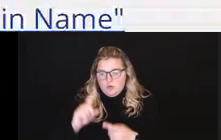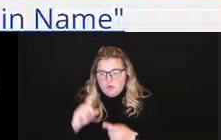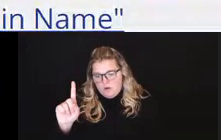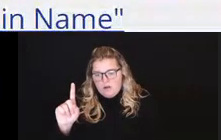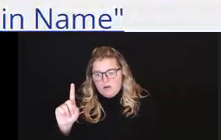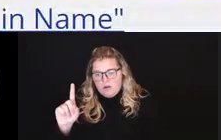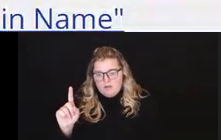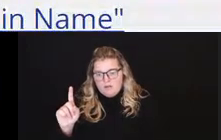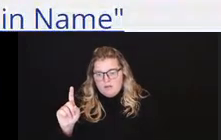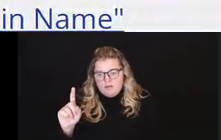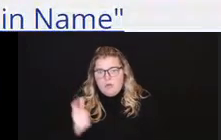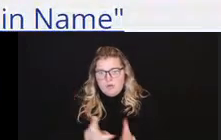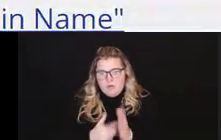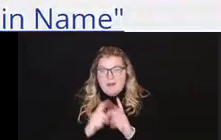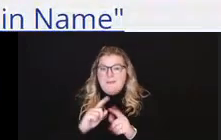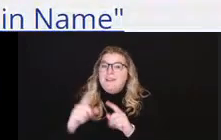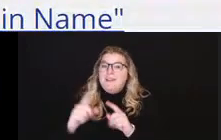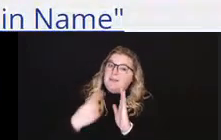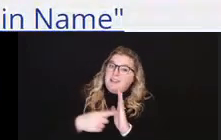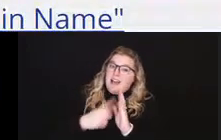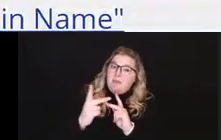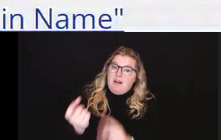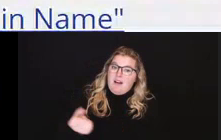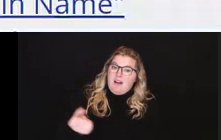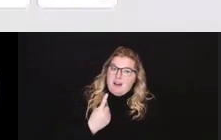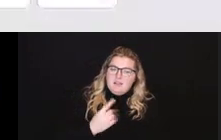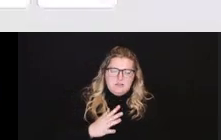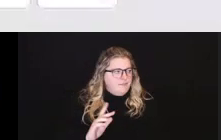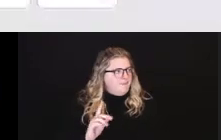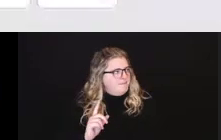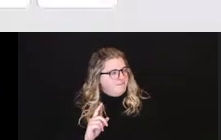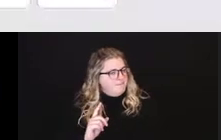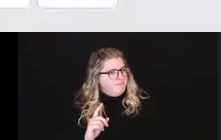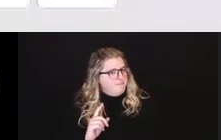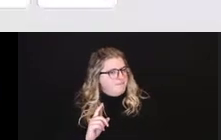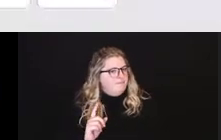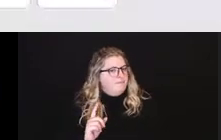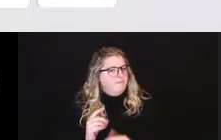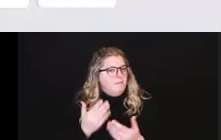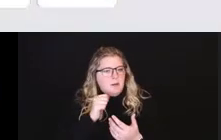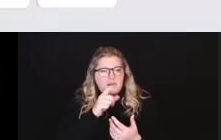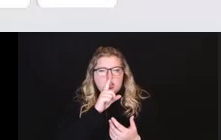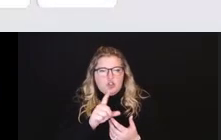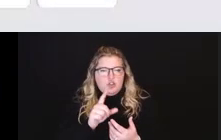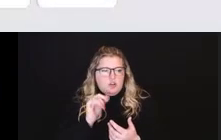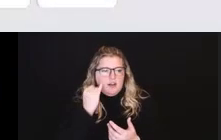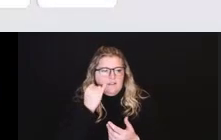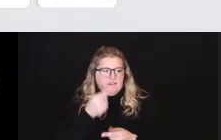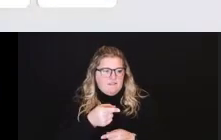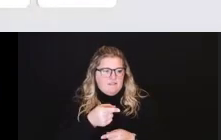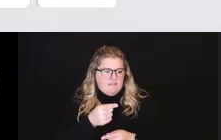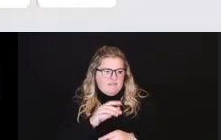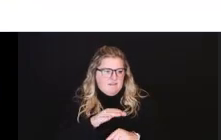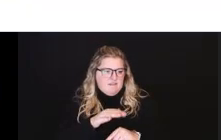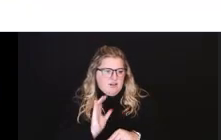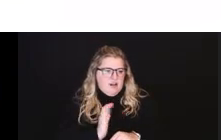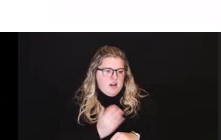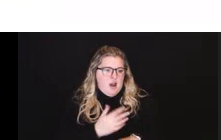get though is what about, I can't remember if we have this. I don't know that we have this anywhere on our site.